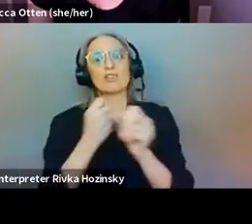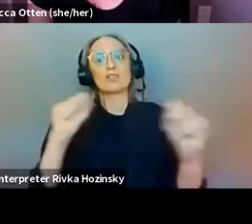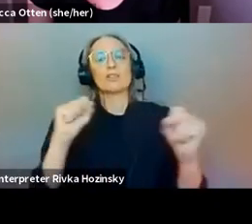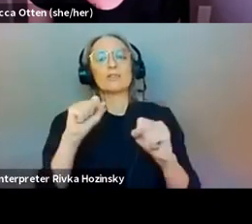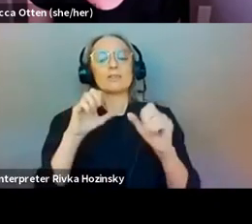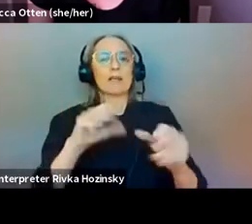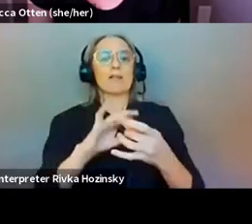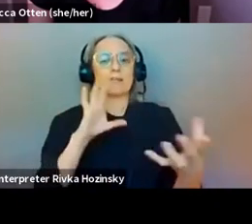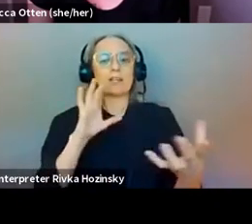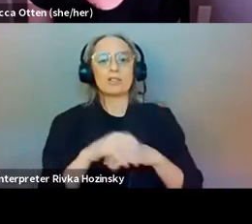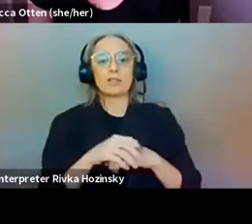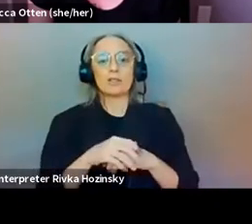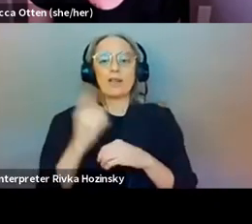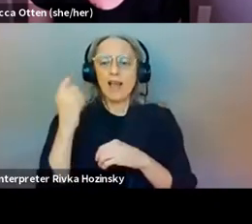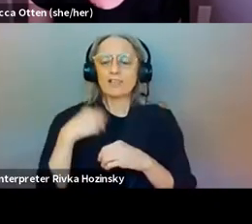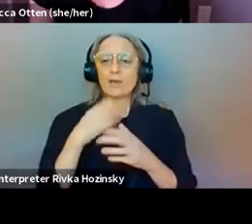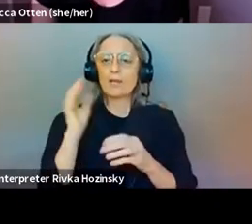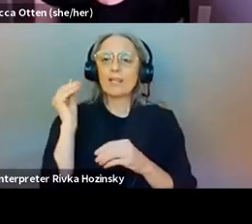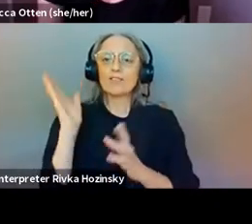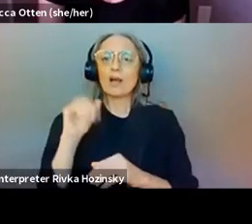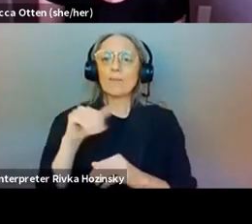decoloniality, and someone wrote back to me and said, "But